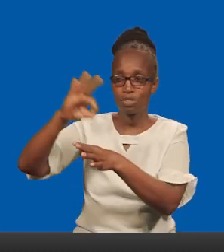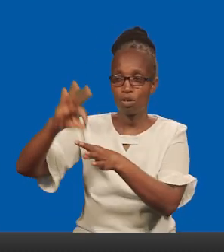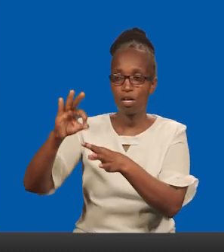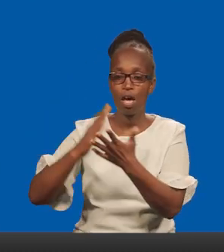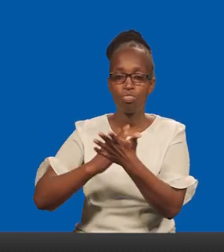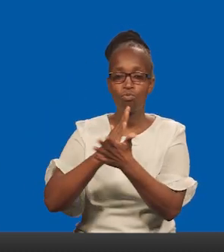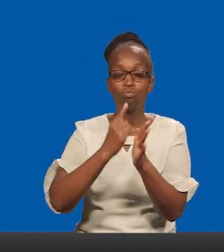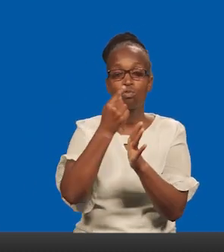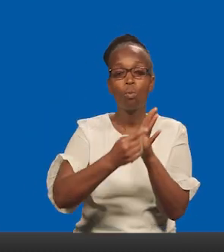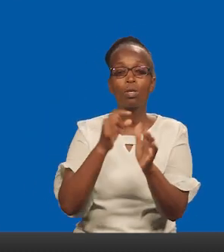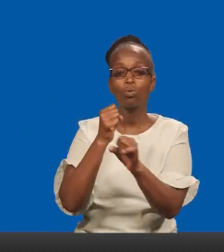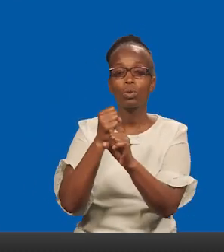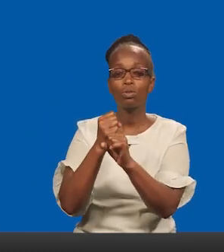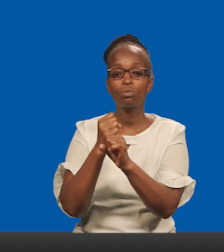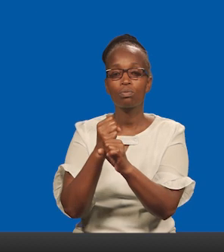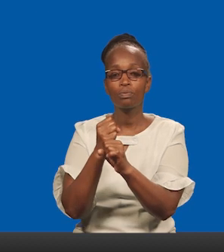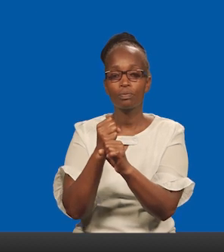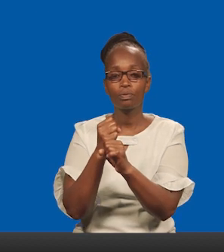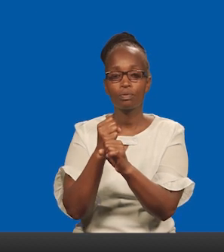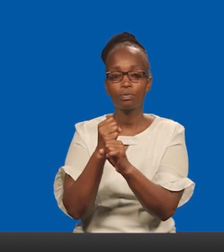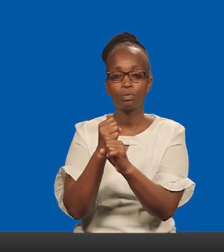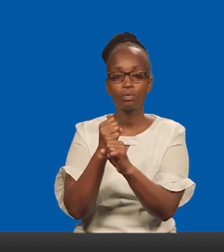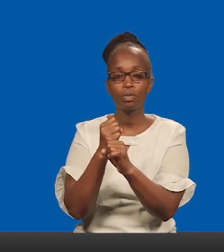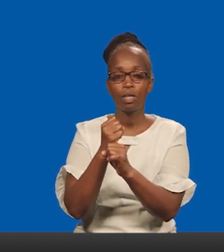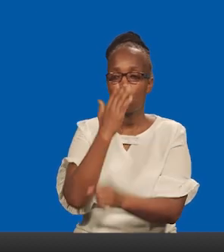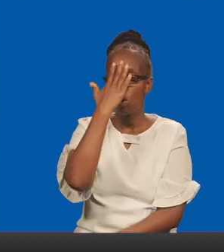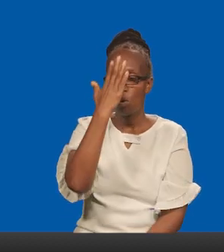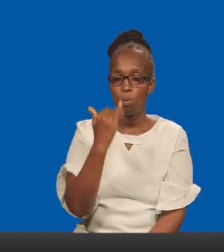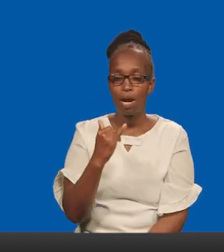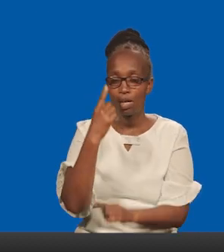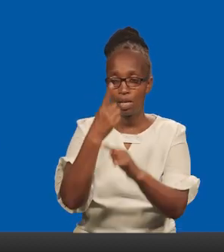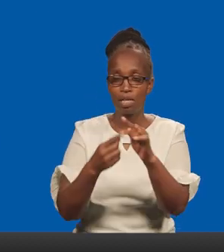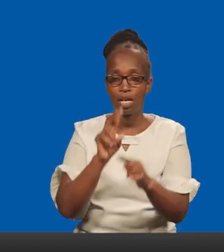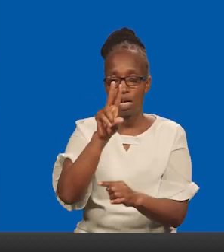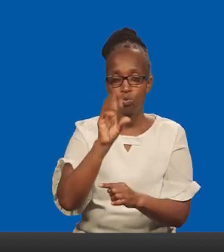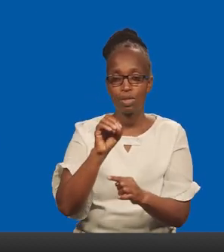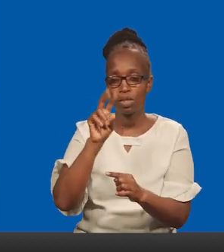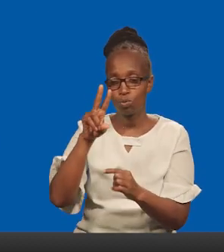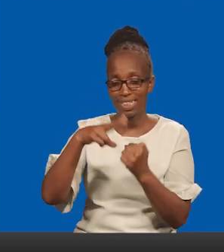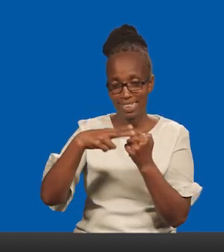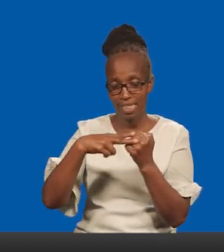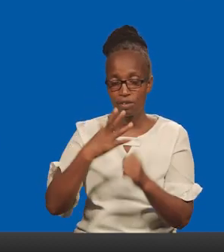2022. We are going to be judged at the next ballot by what we do.